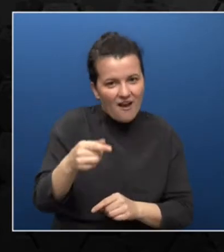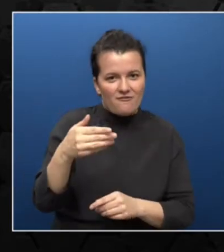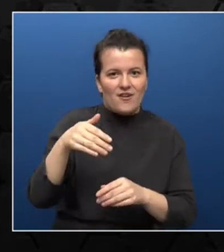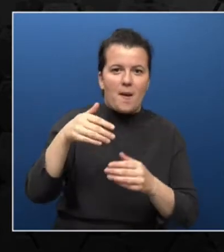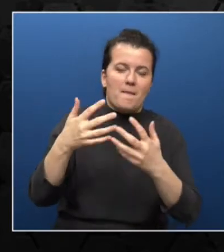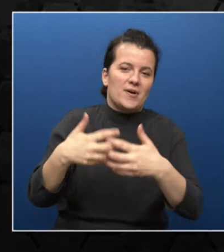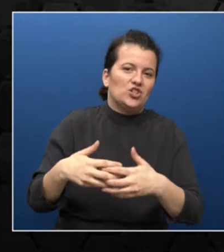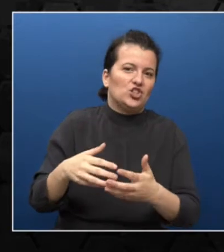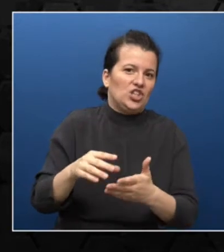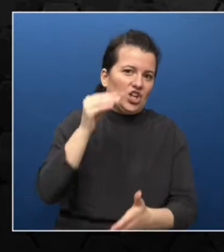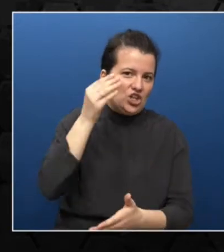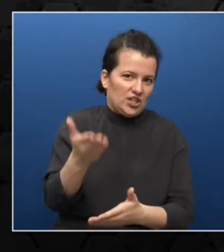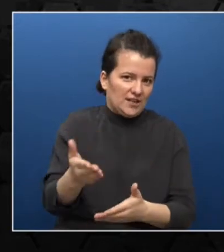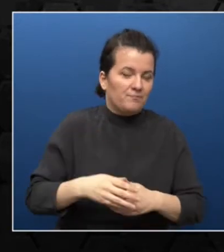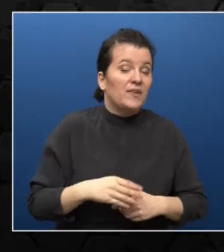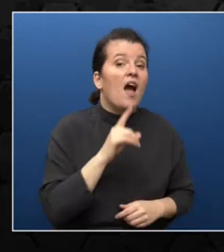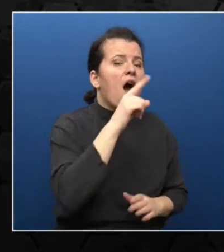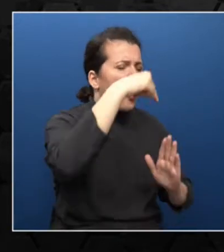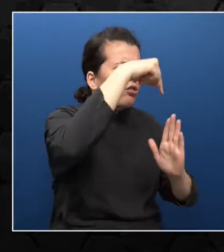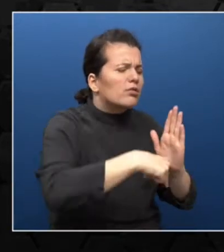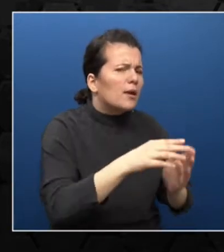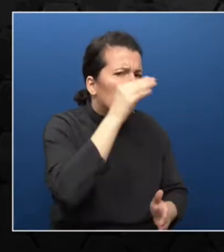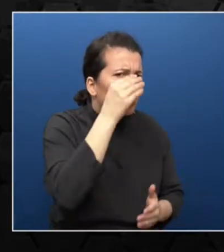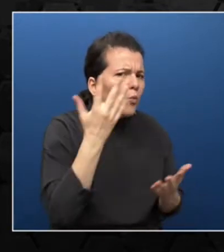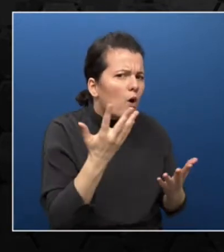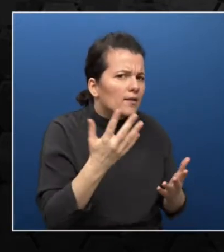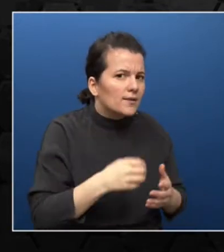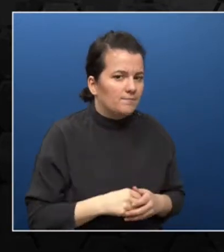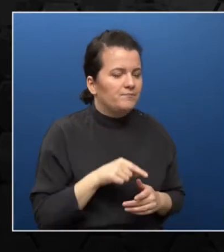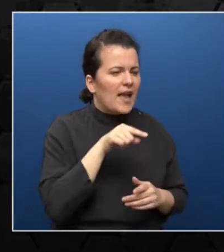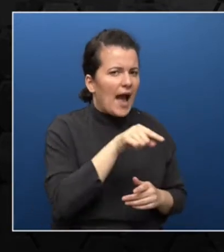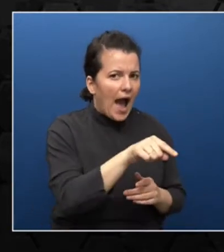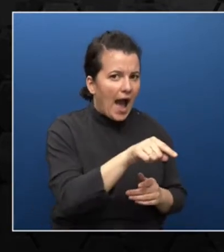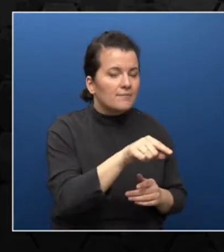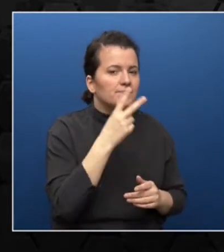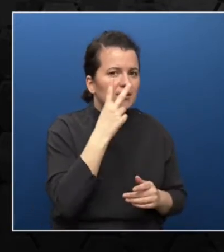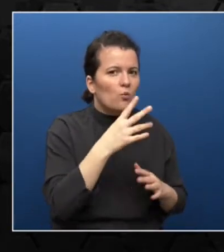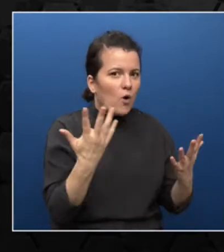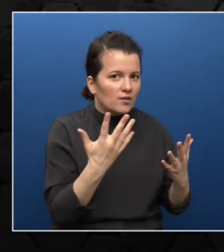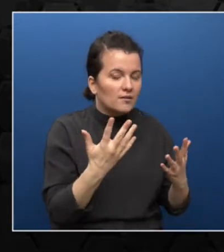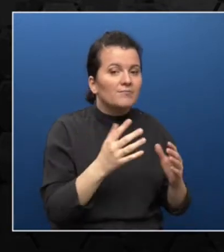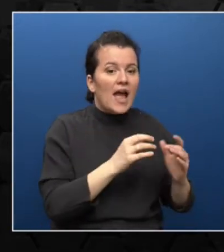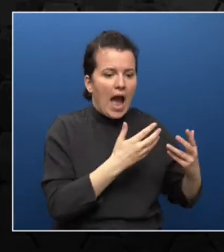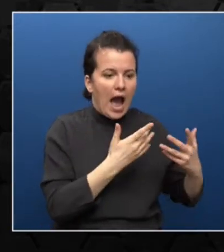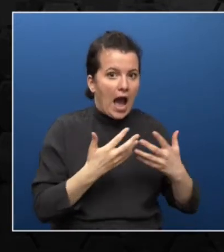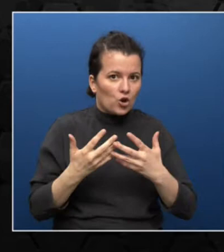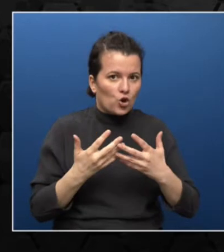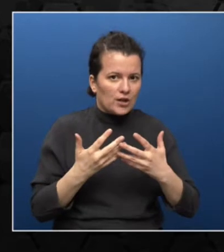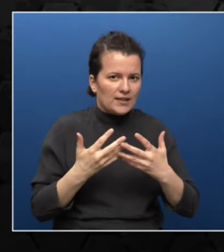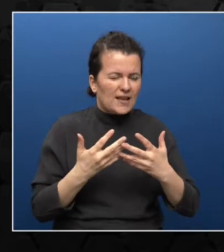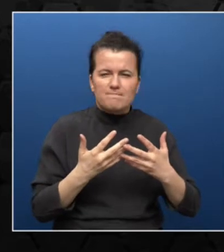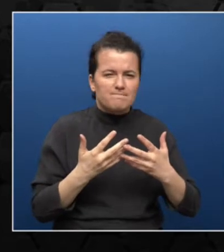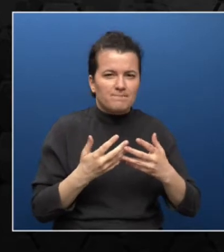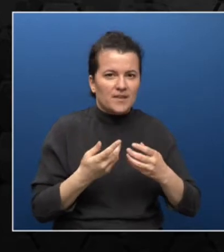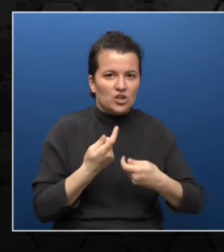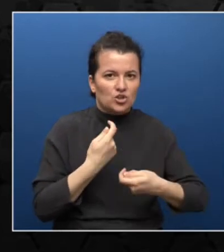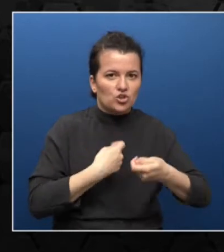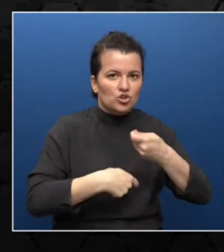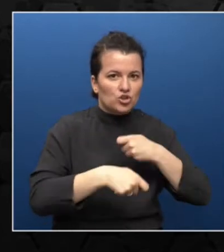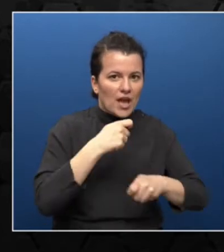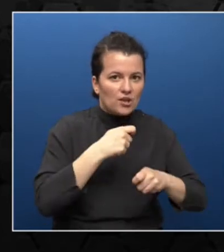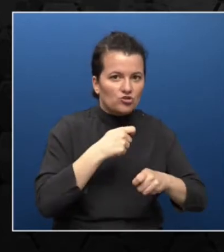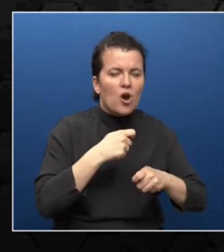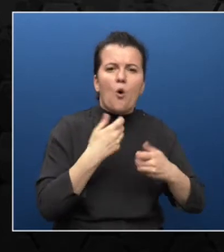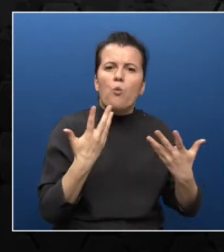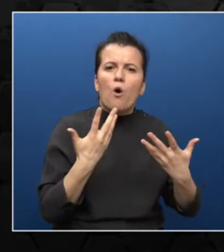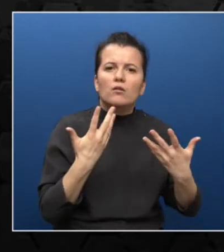training data, you have some output. In the middle, if you replace that algorithm with an artificial neural network, that is known as